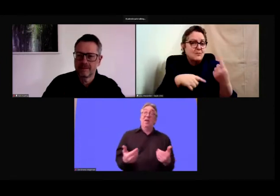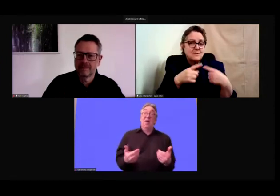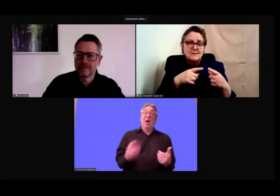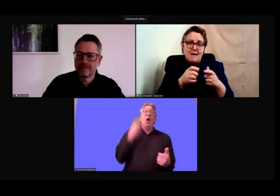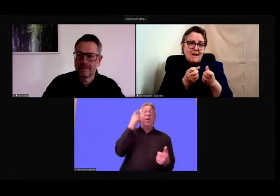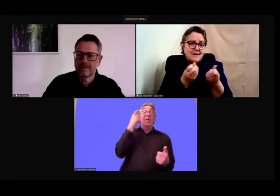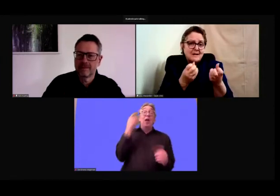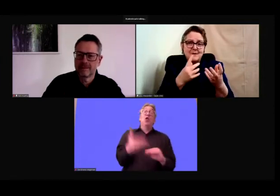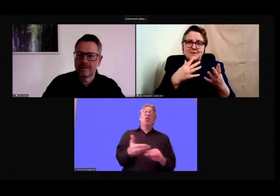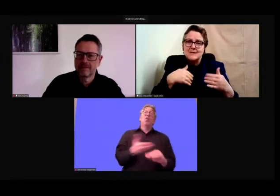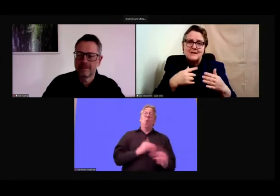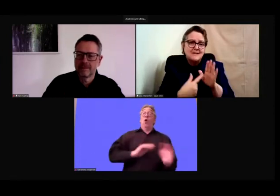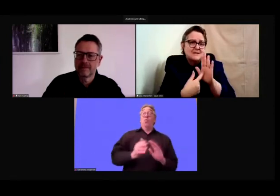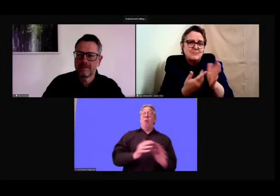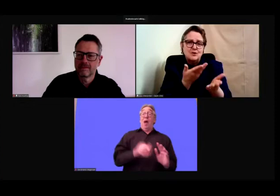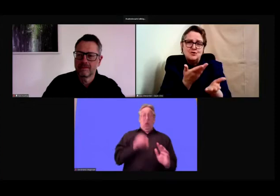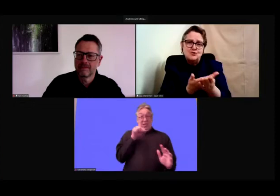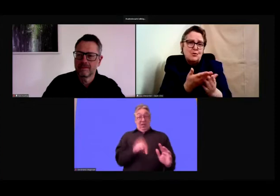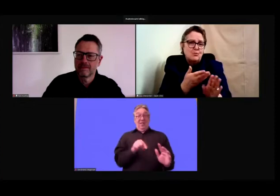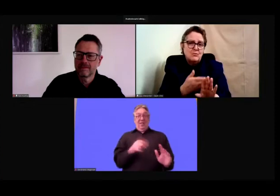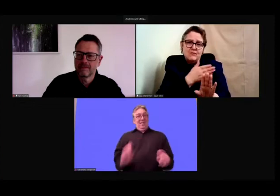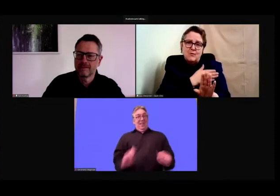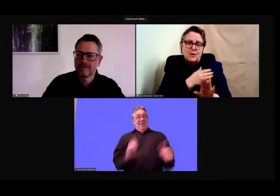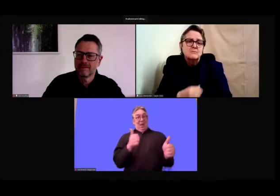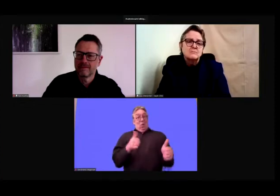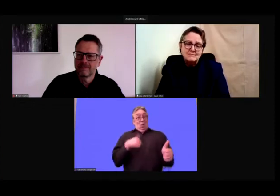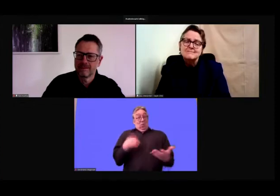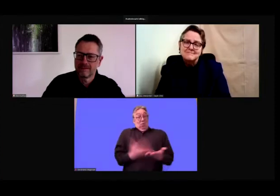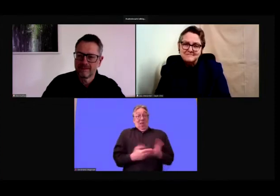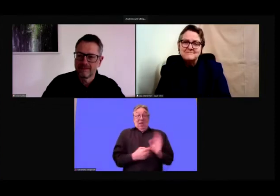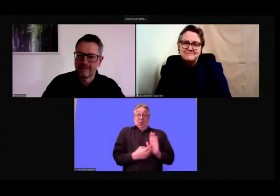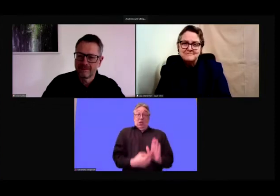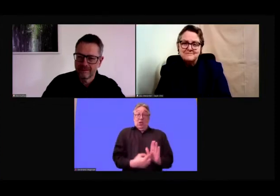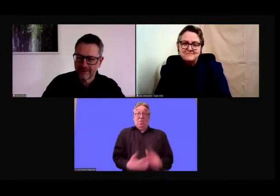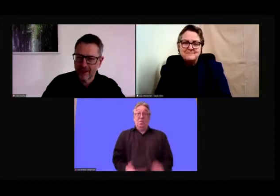either. And Yeah,